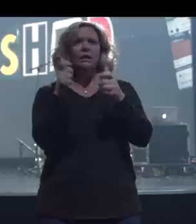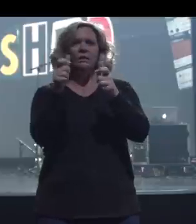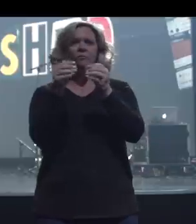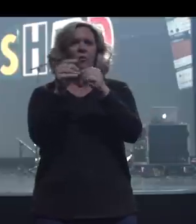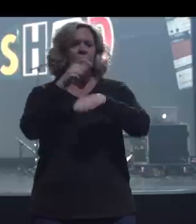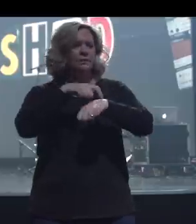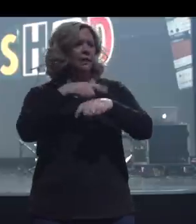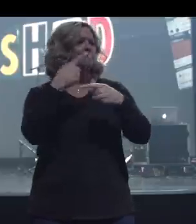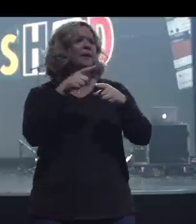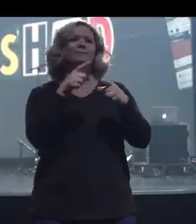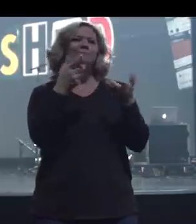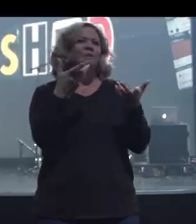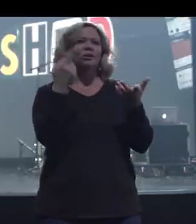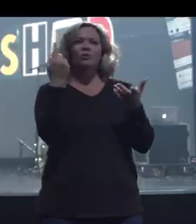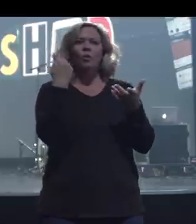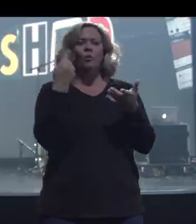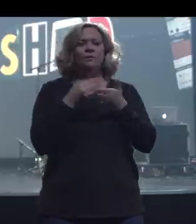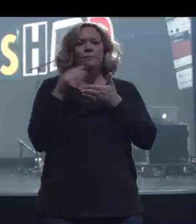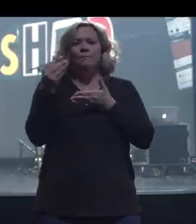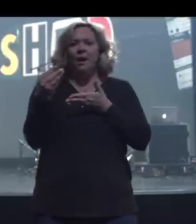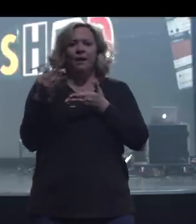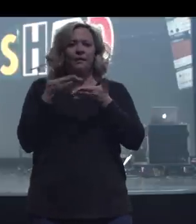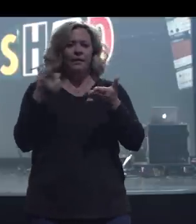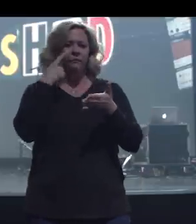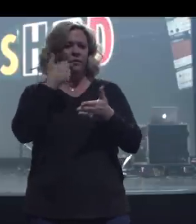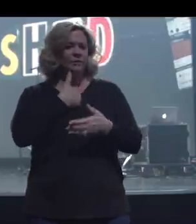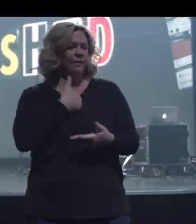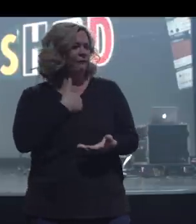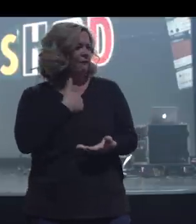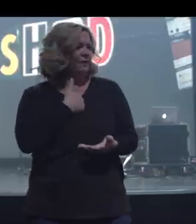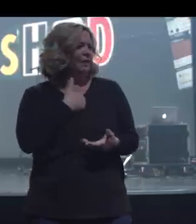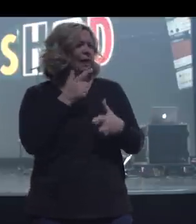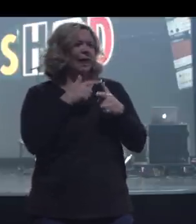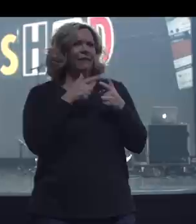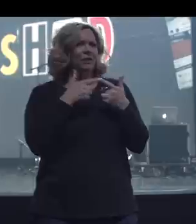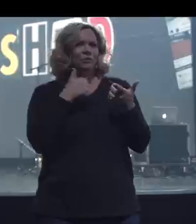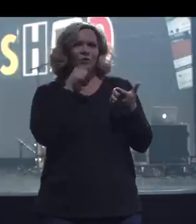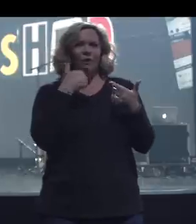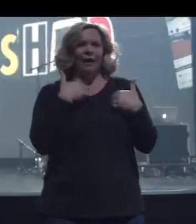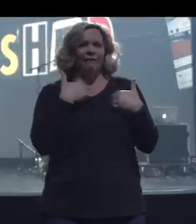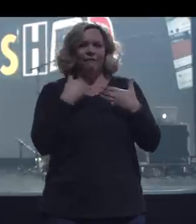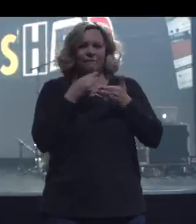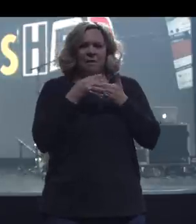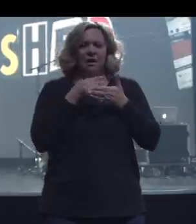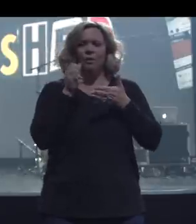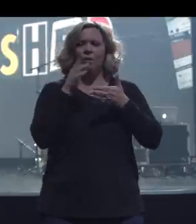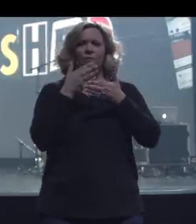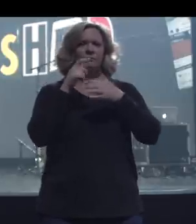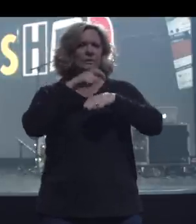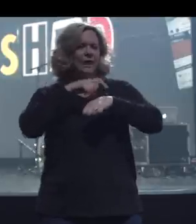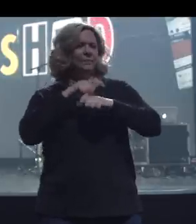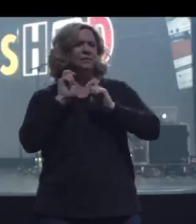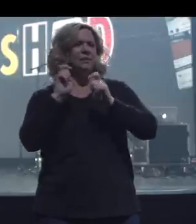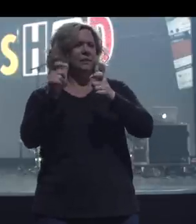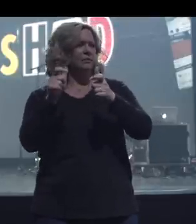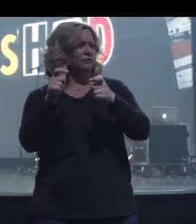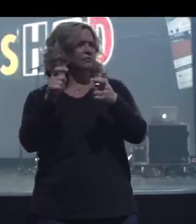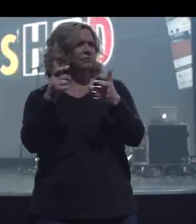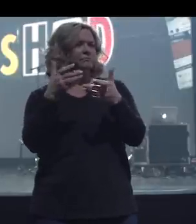always purchasing things for yourself. And it ruins the margin that you would have to be generous towards things God wants you to be generous